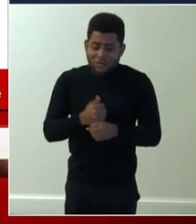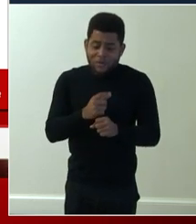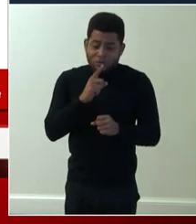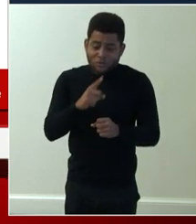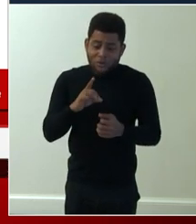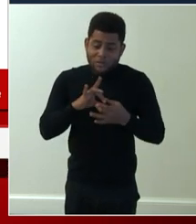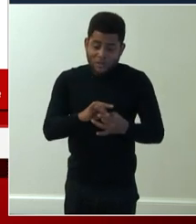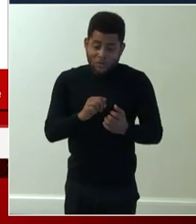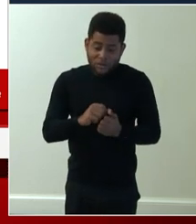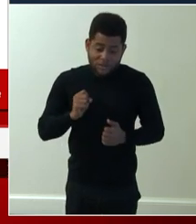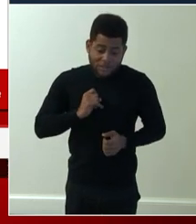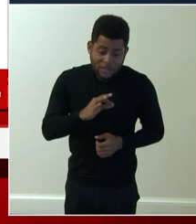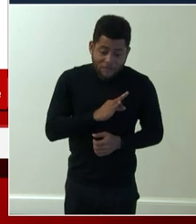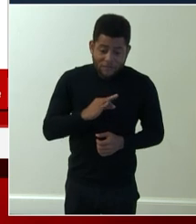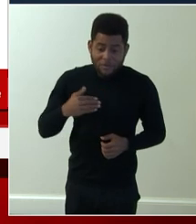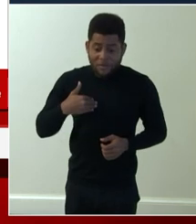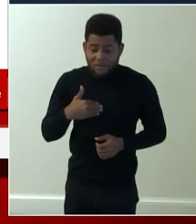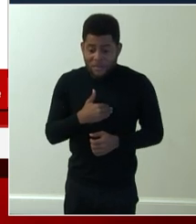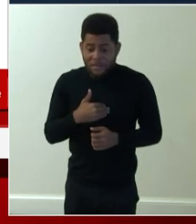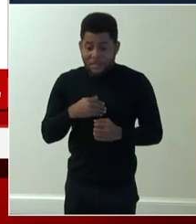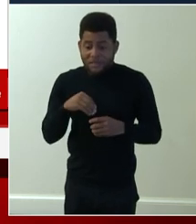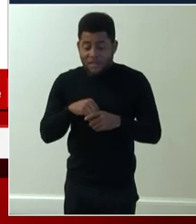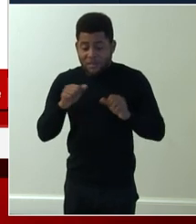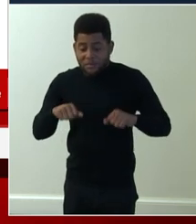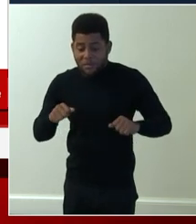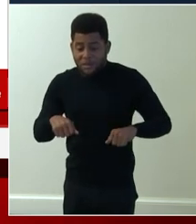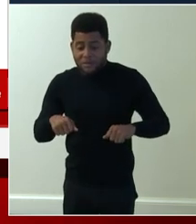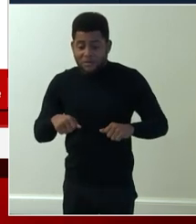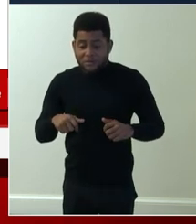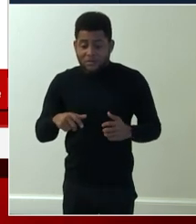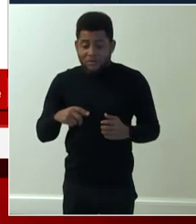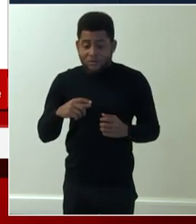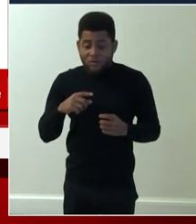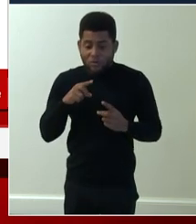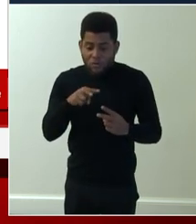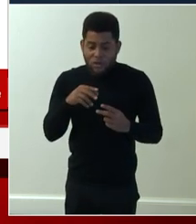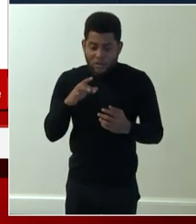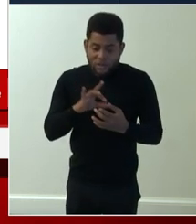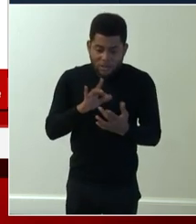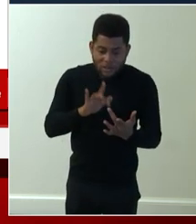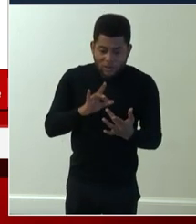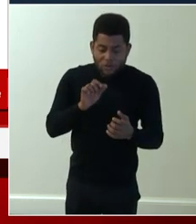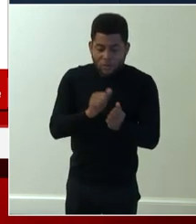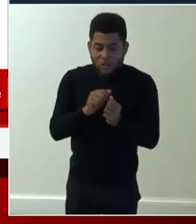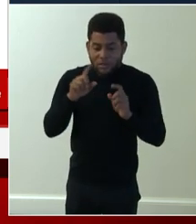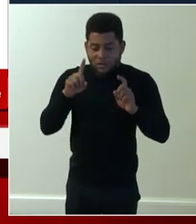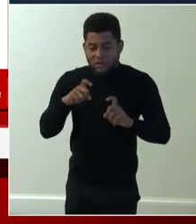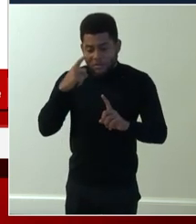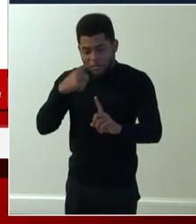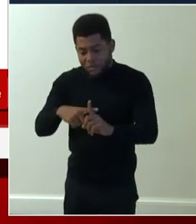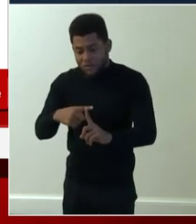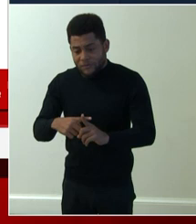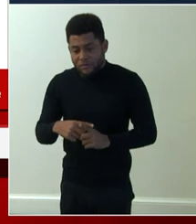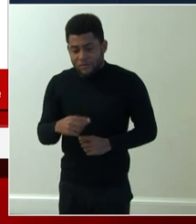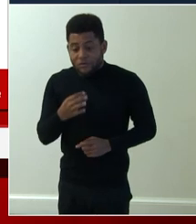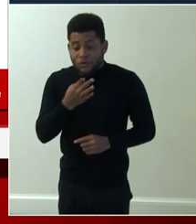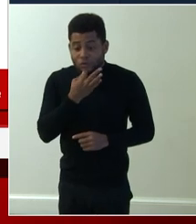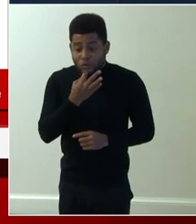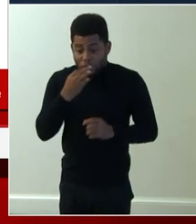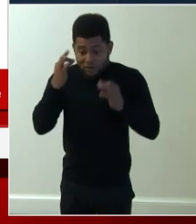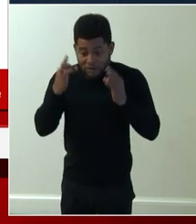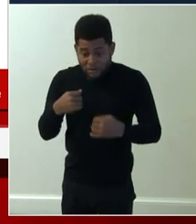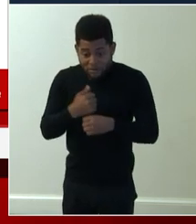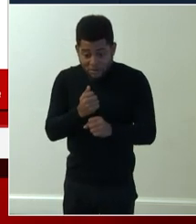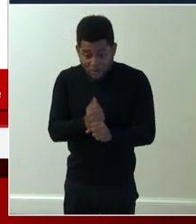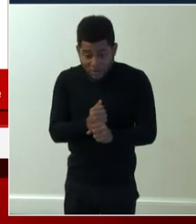staff members and capacity of close contacts or individuals who tested positive. As soon as decisions are made, we